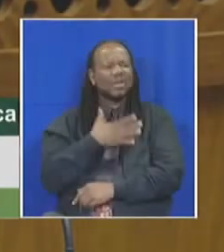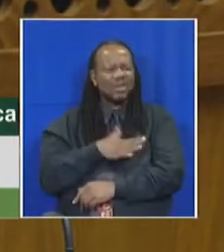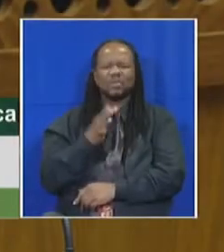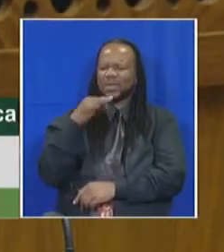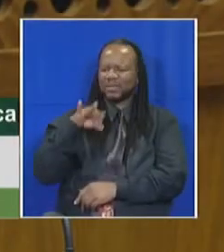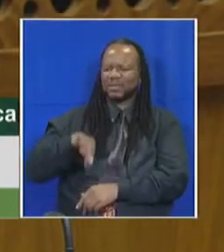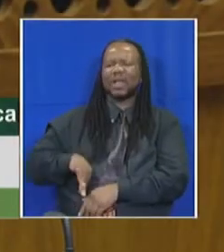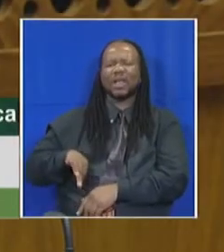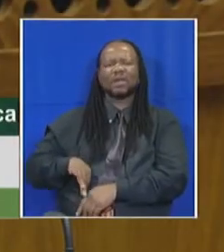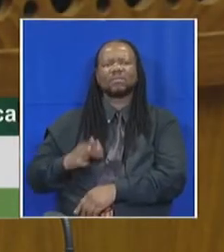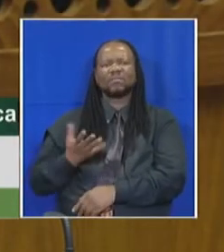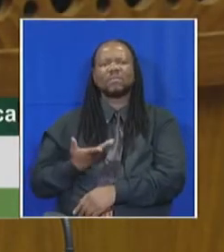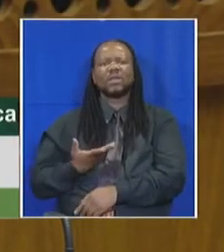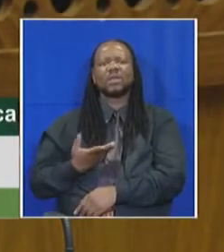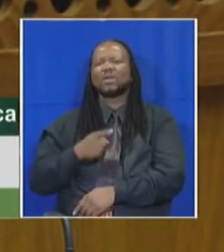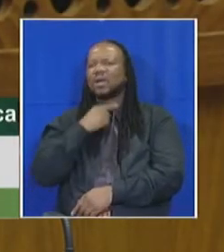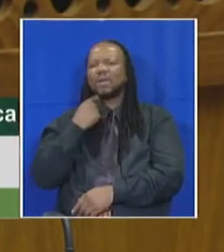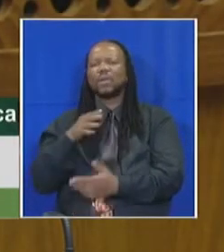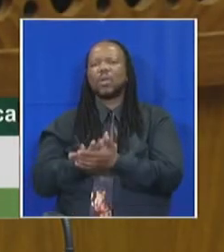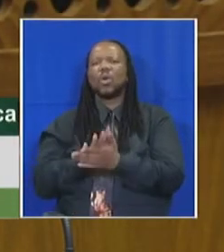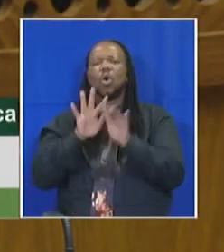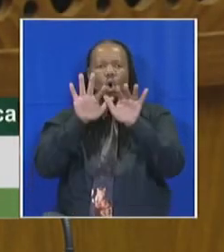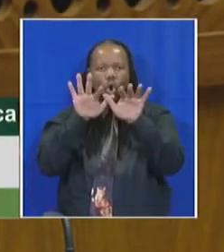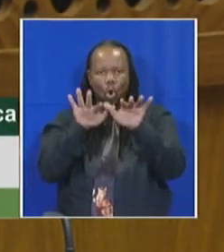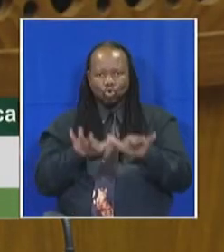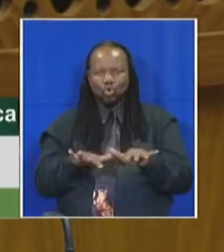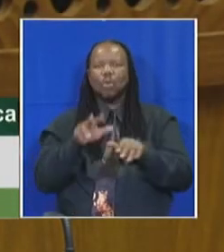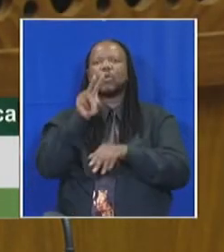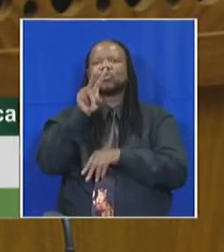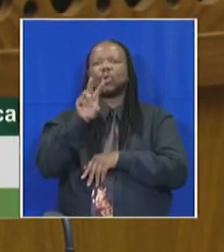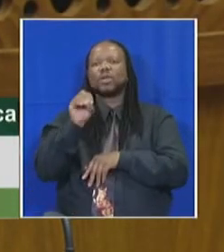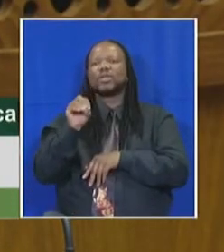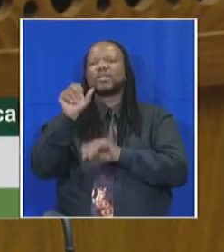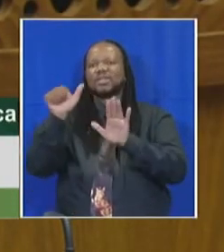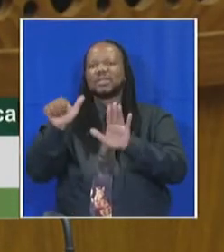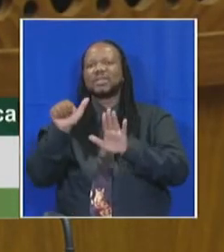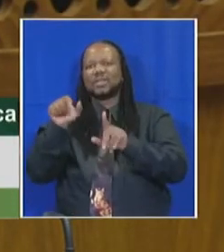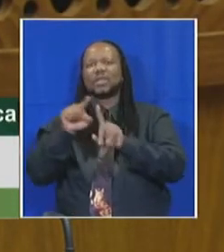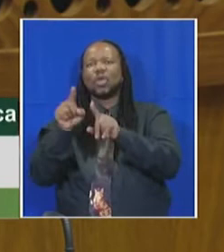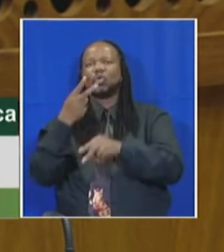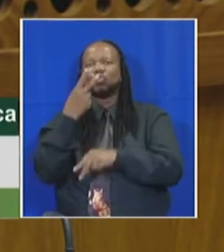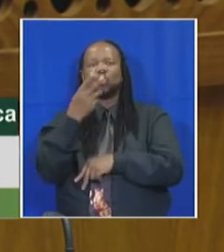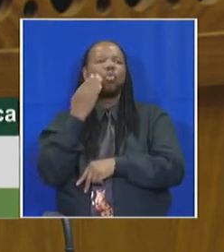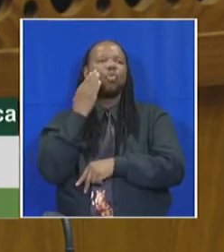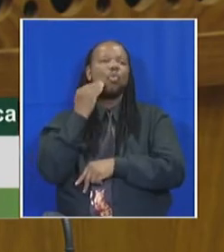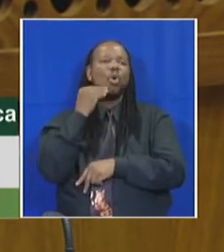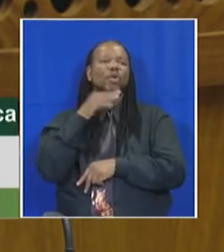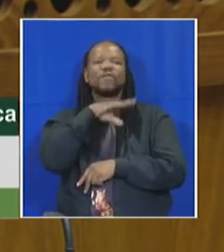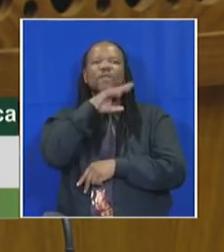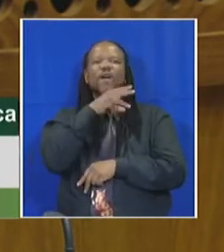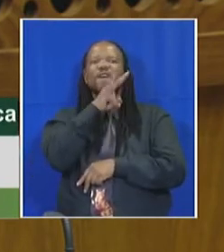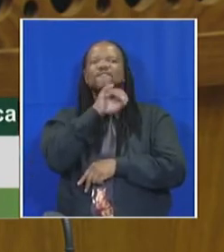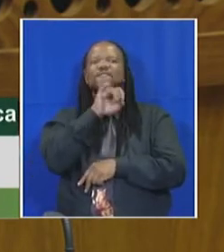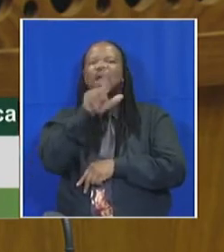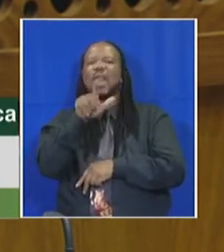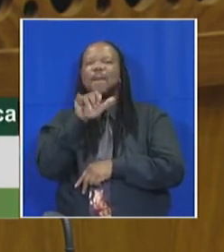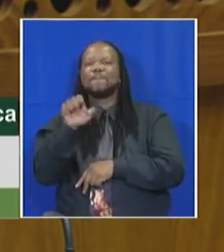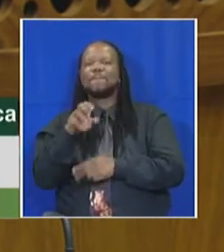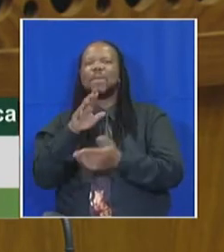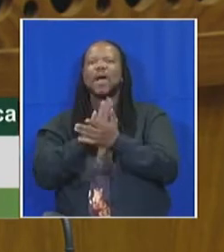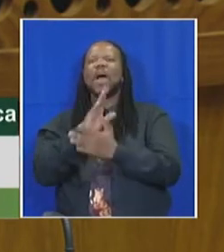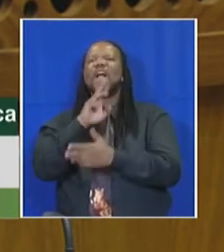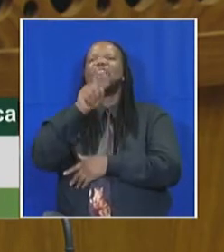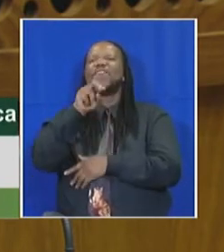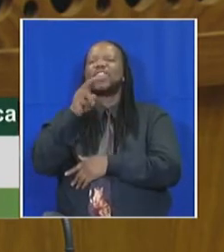Again, in October 2016, two white farmers, Wilhelm Ostensen and Theo